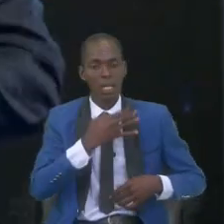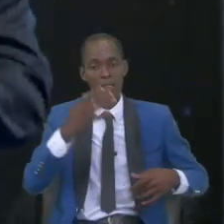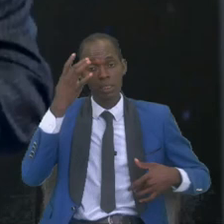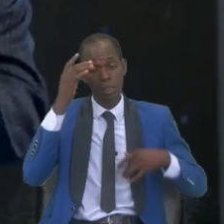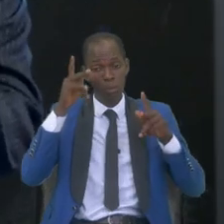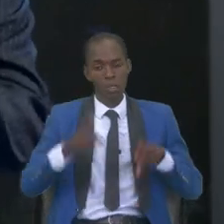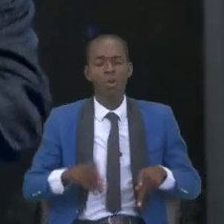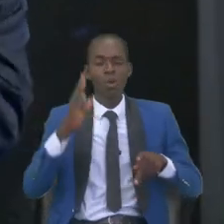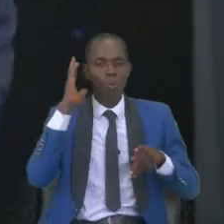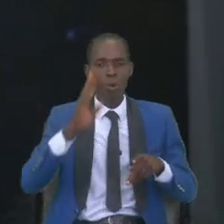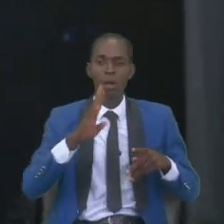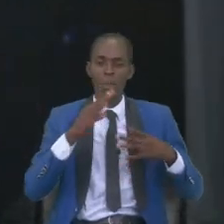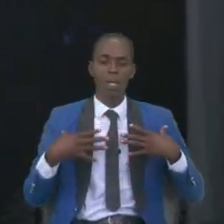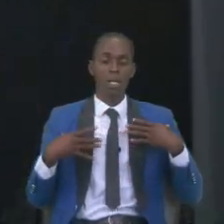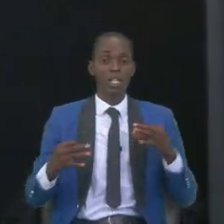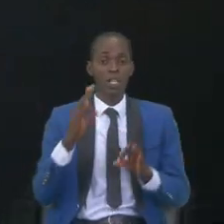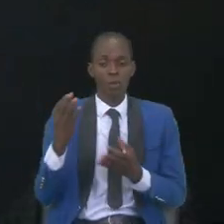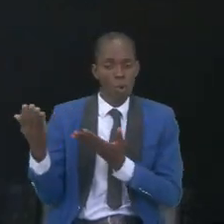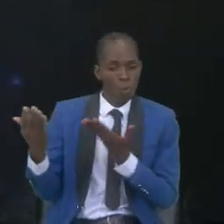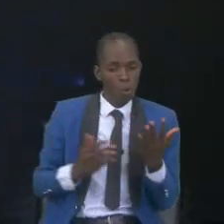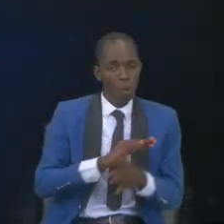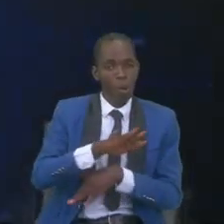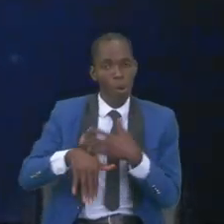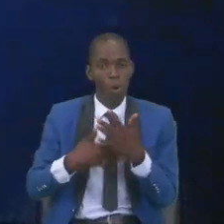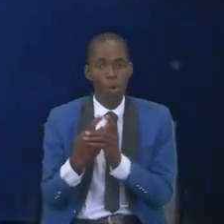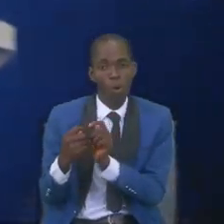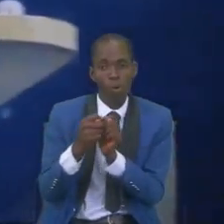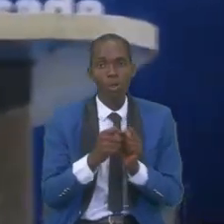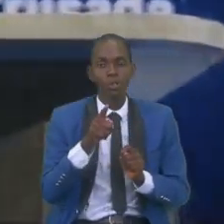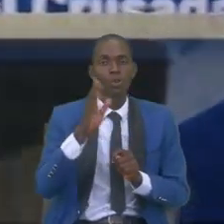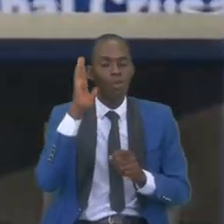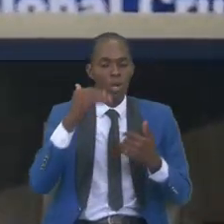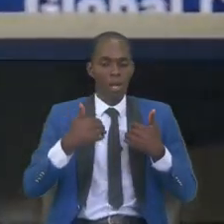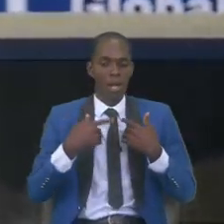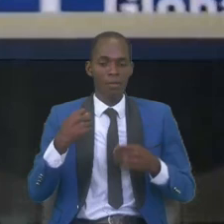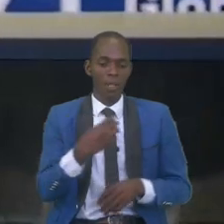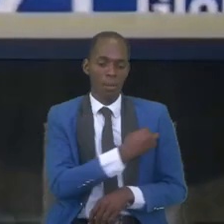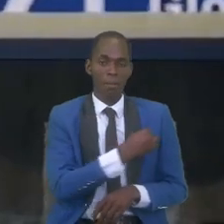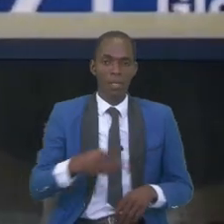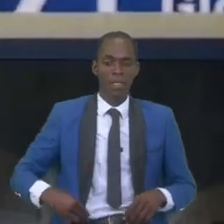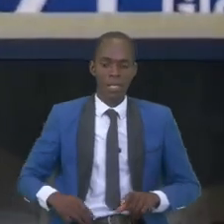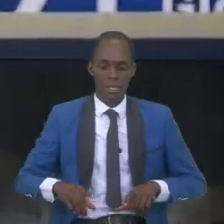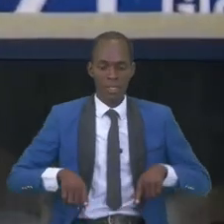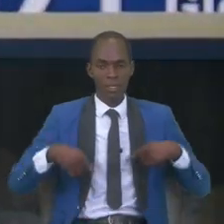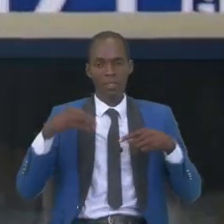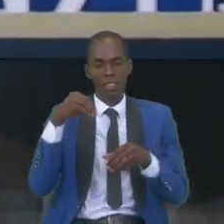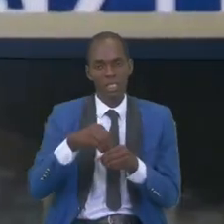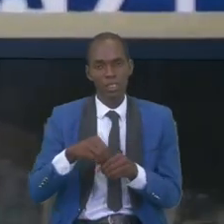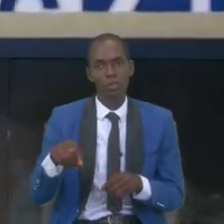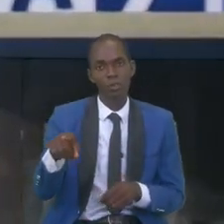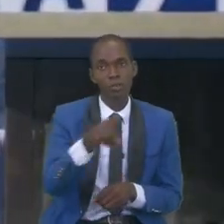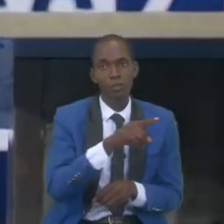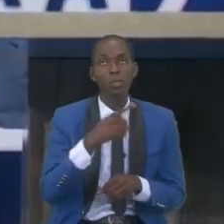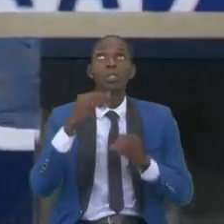bring everything together, you have the Messiah himself living on the inside of you, and you have the miracle